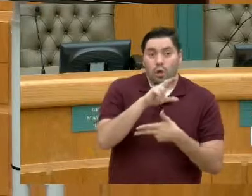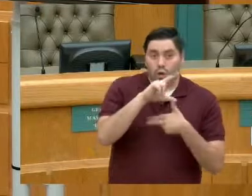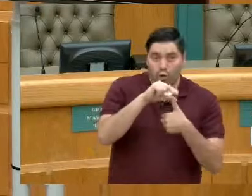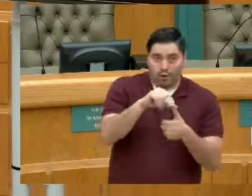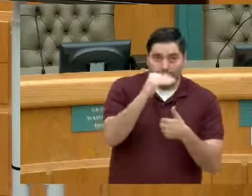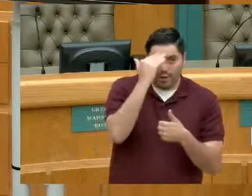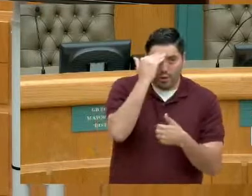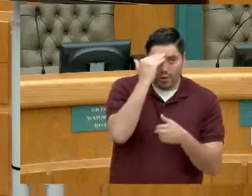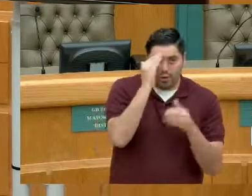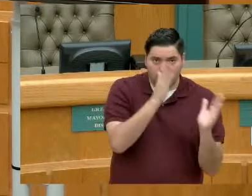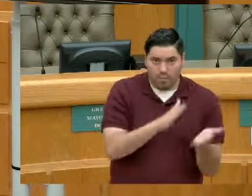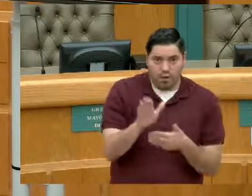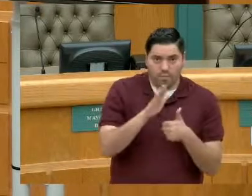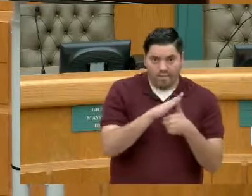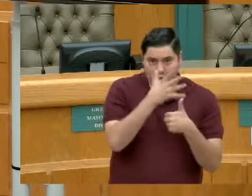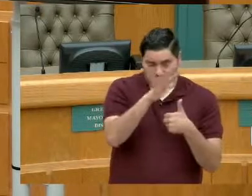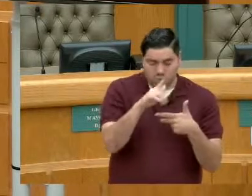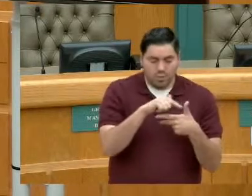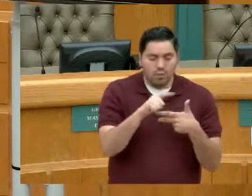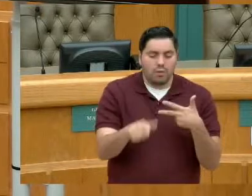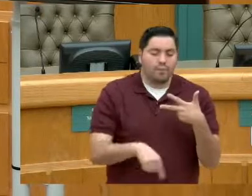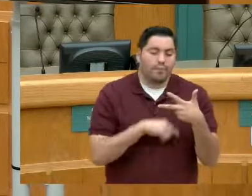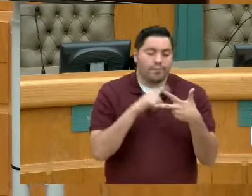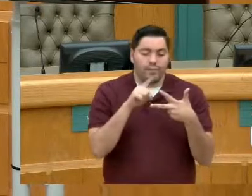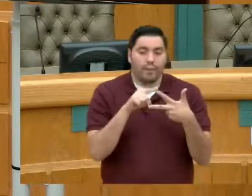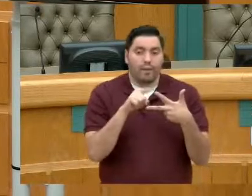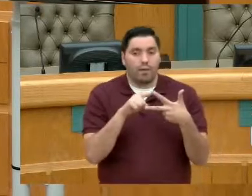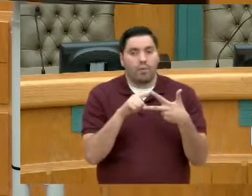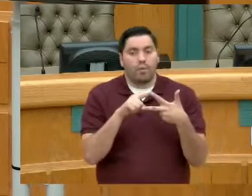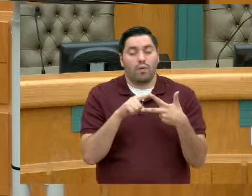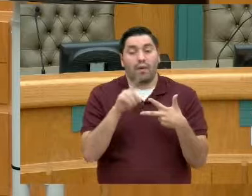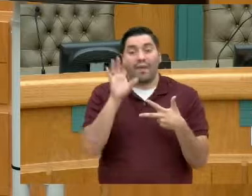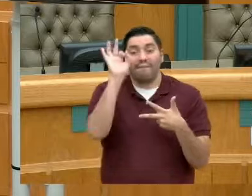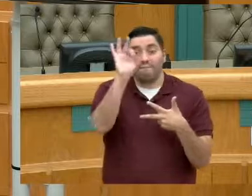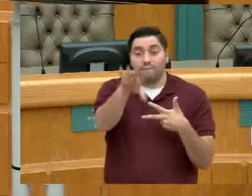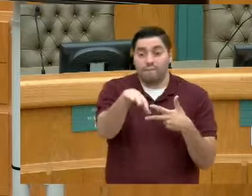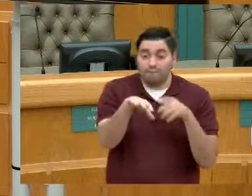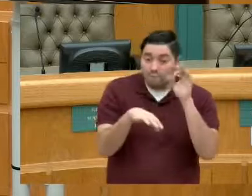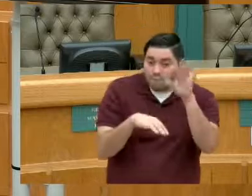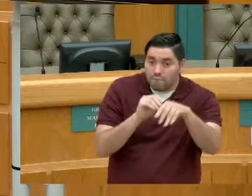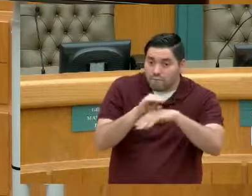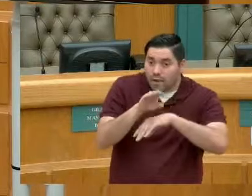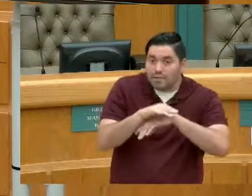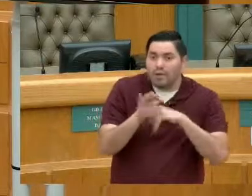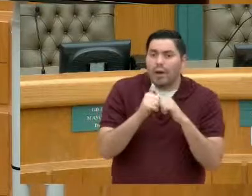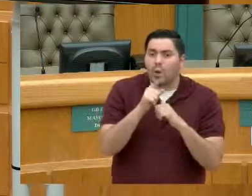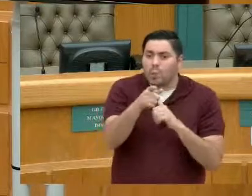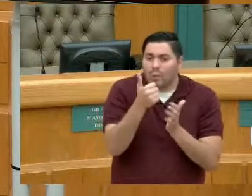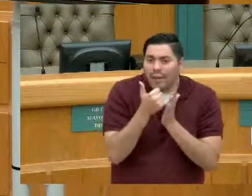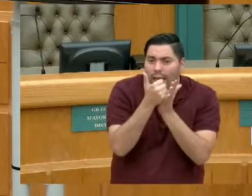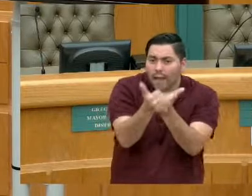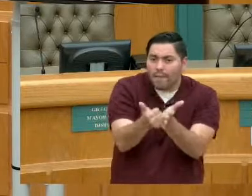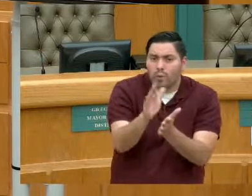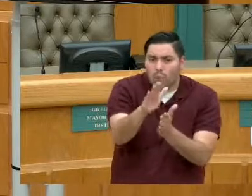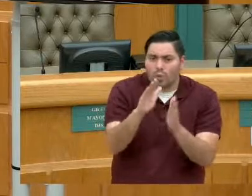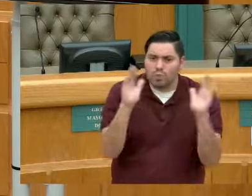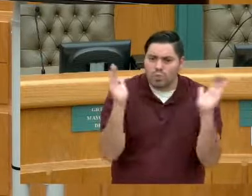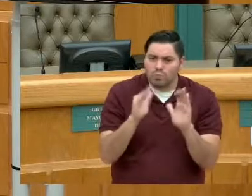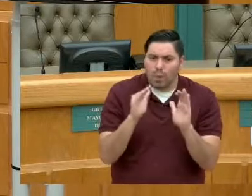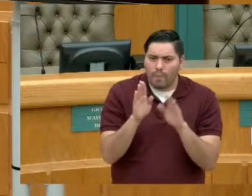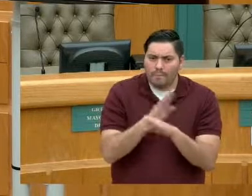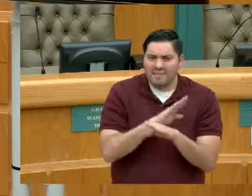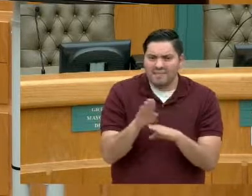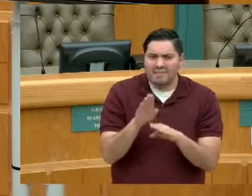awareness and preparedness was my first, and now I want to give you some great advice about how you can help your small business by attending a